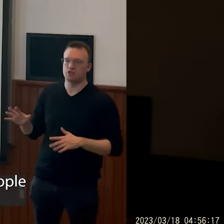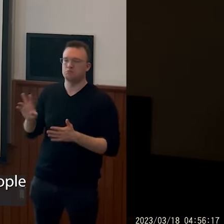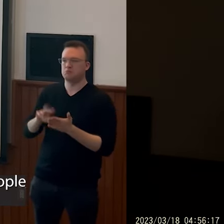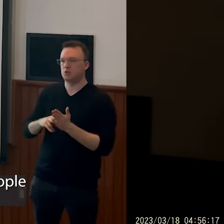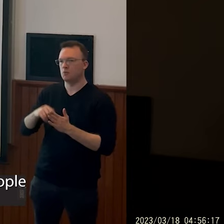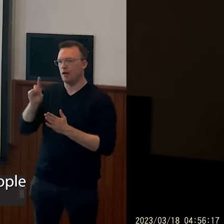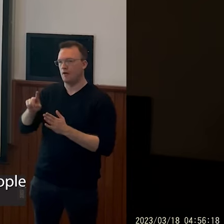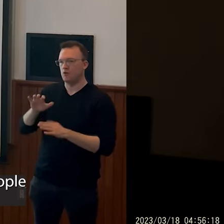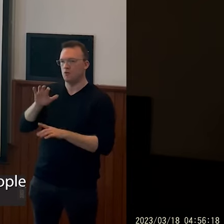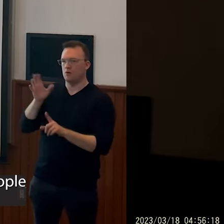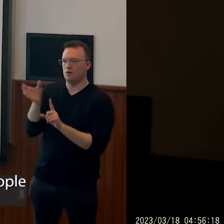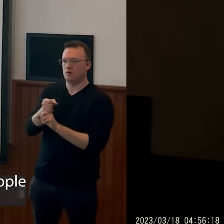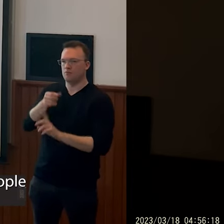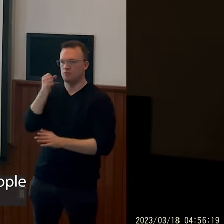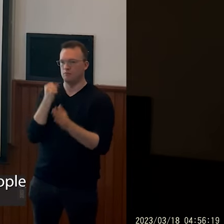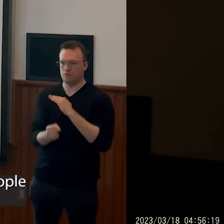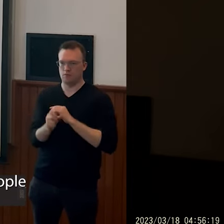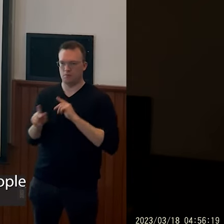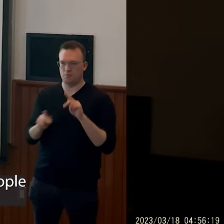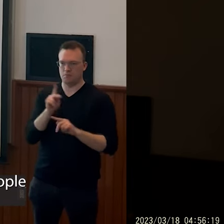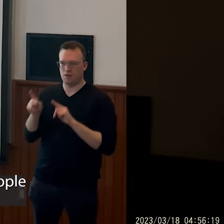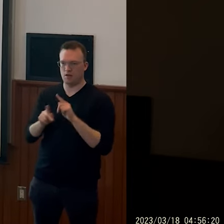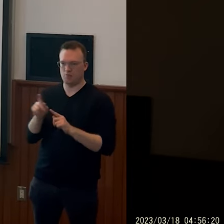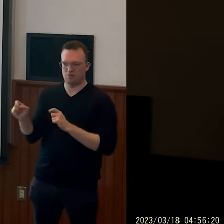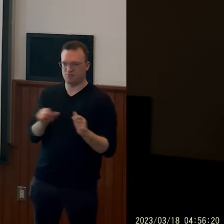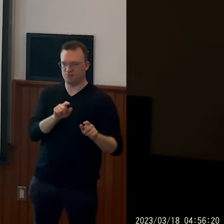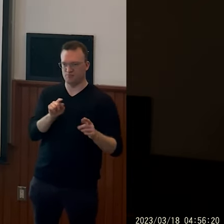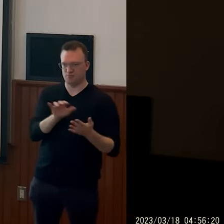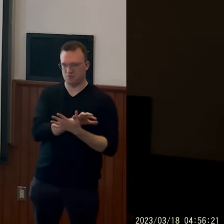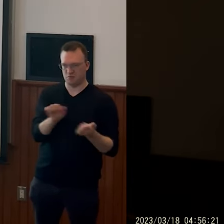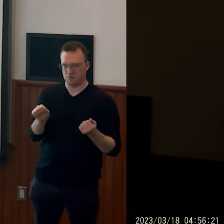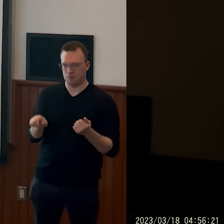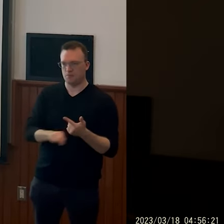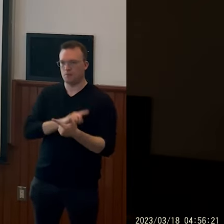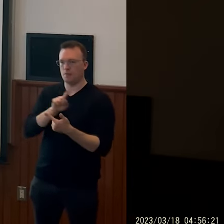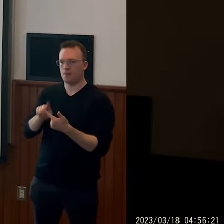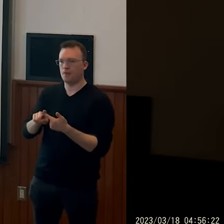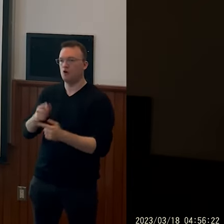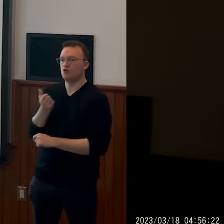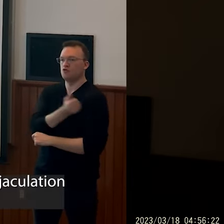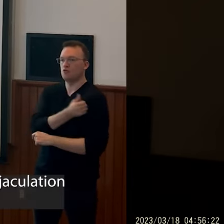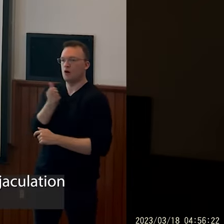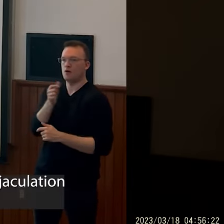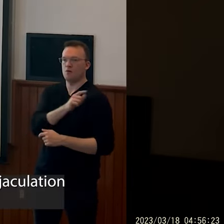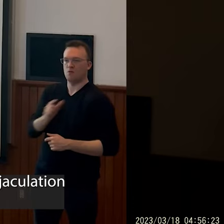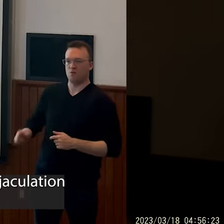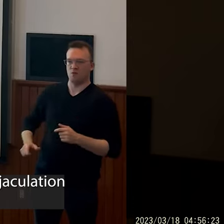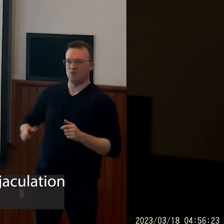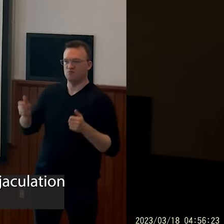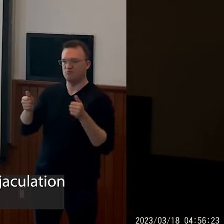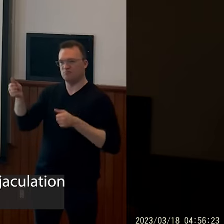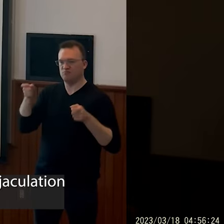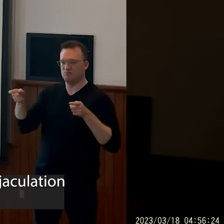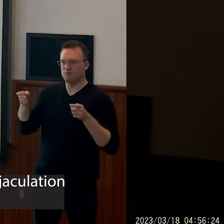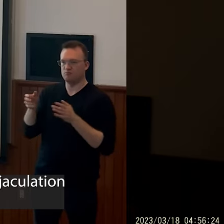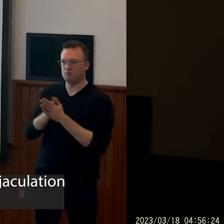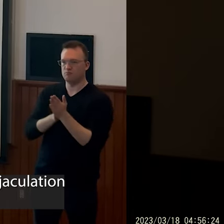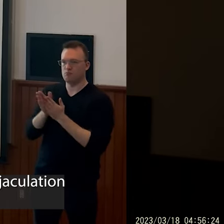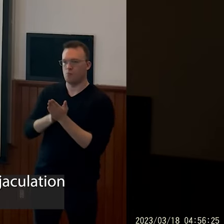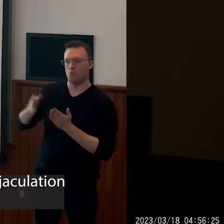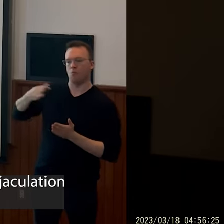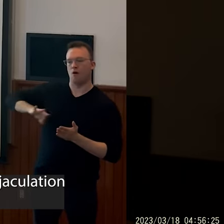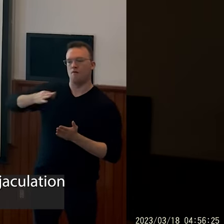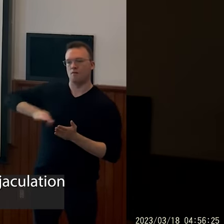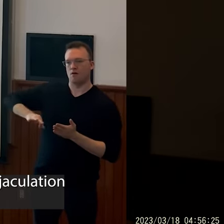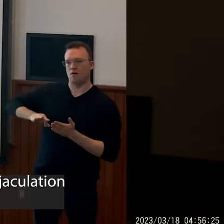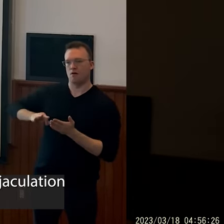have to arrest these people and eliminate them. You also have the drug lord who would want to profit